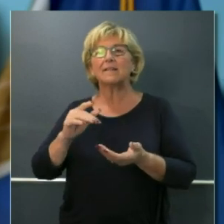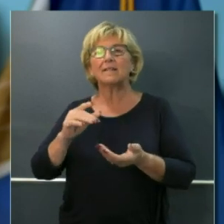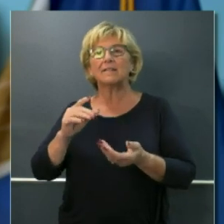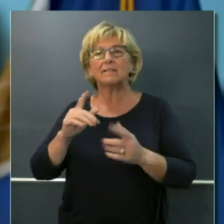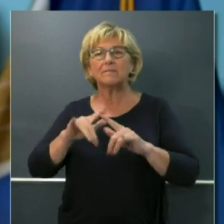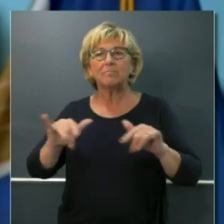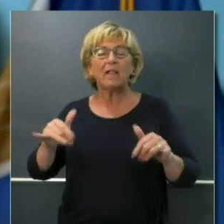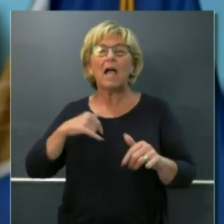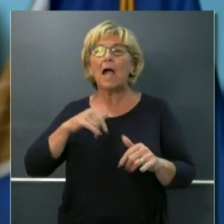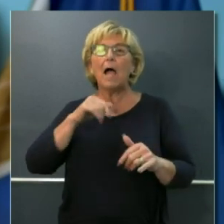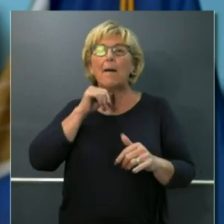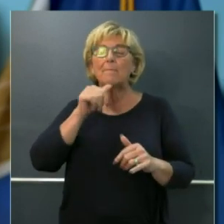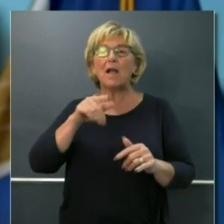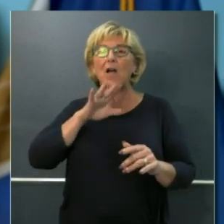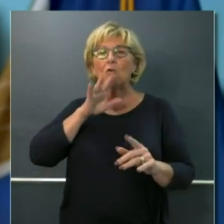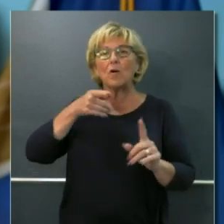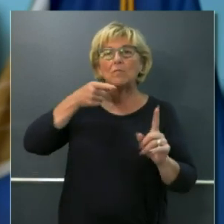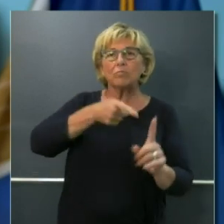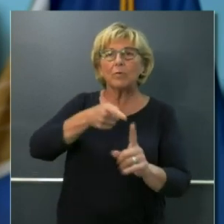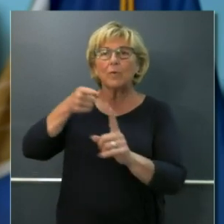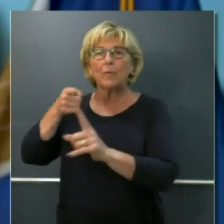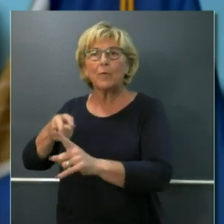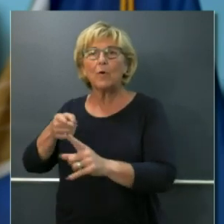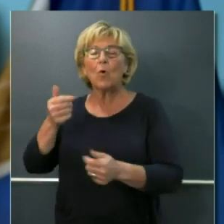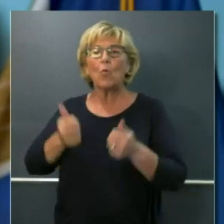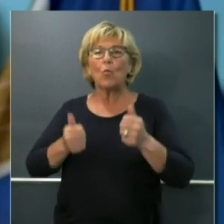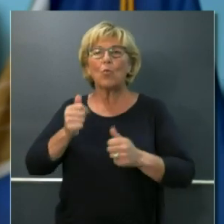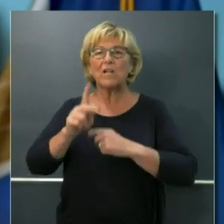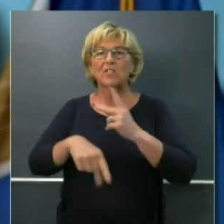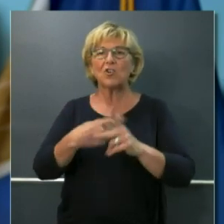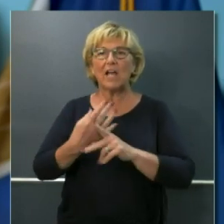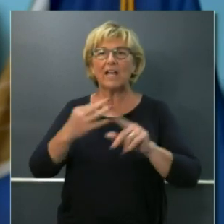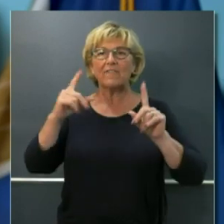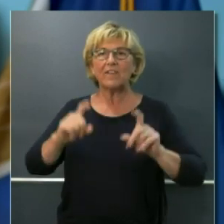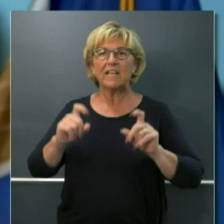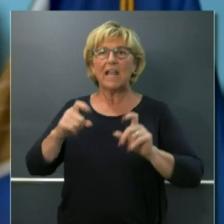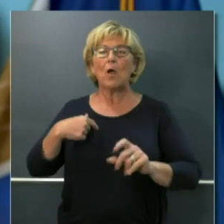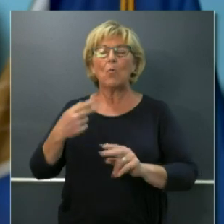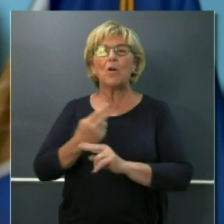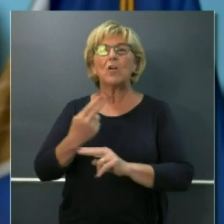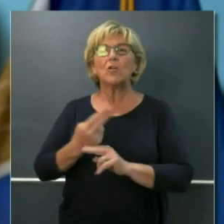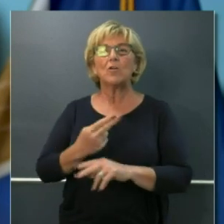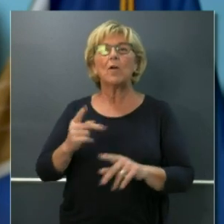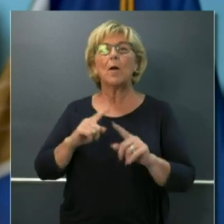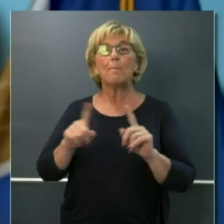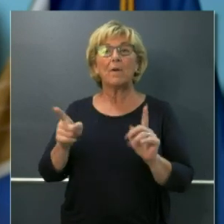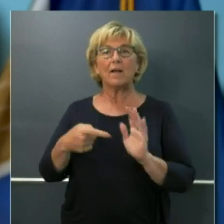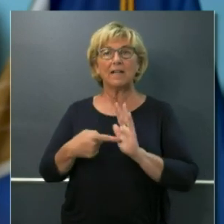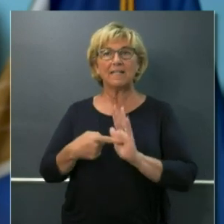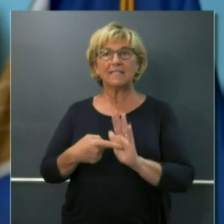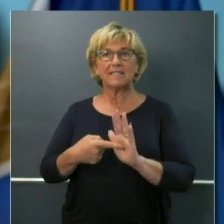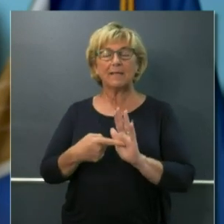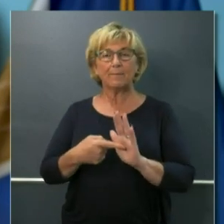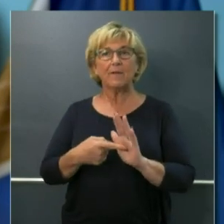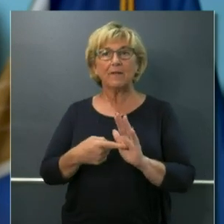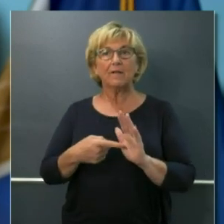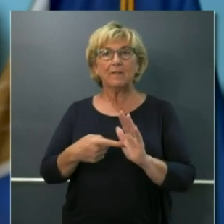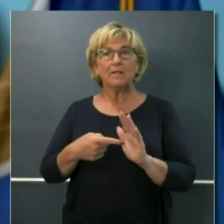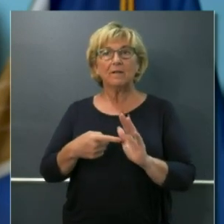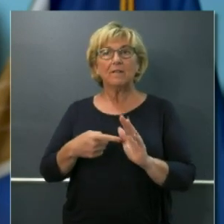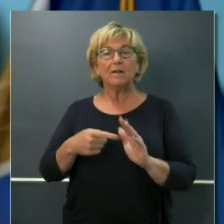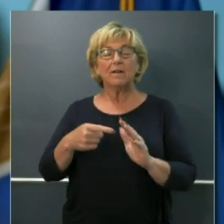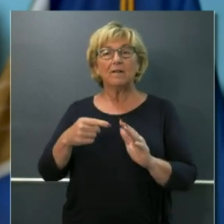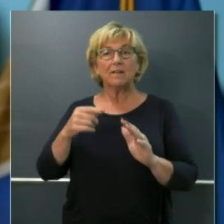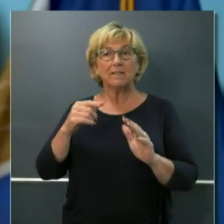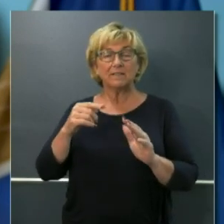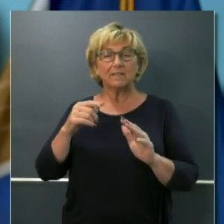not going to promote any particular drug or particular trial, but just as an example, remdesivir and their advanced